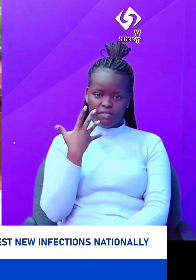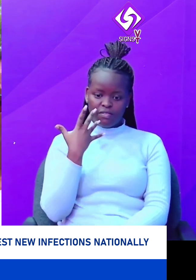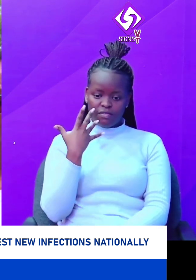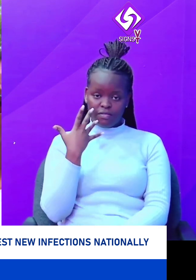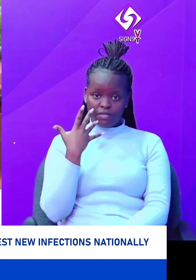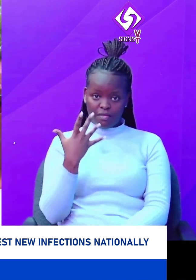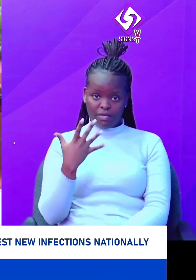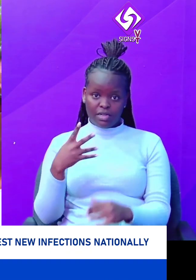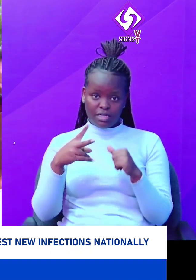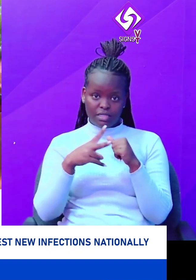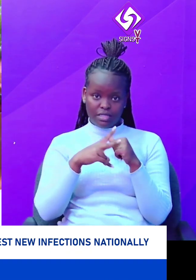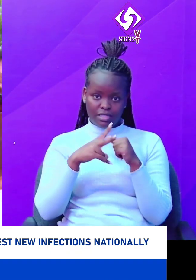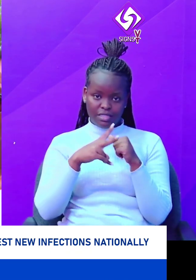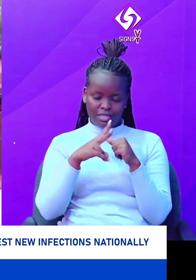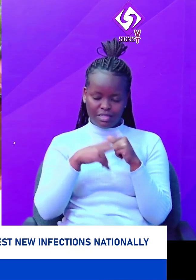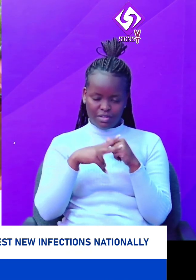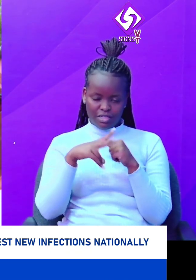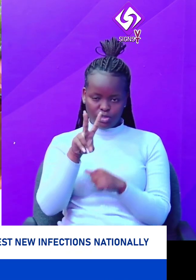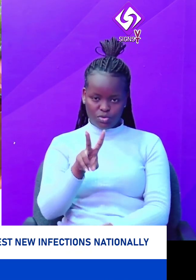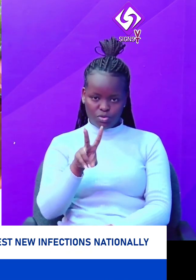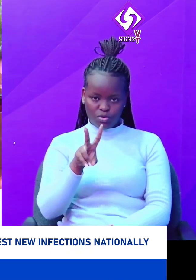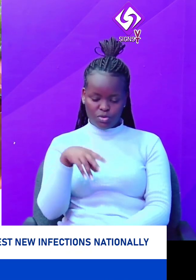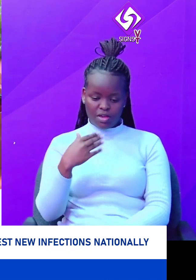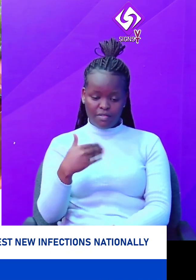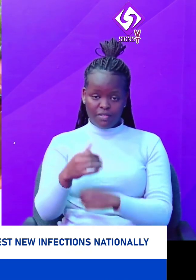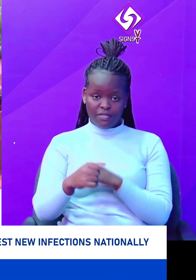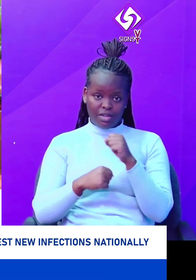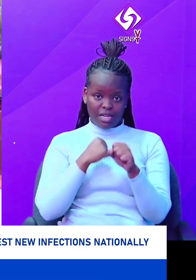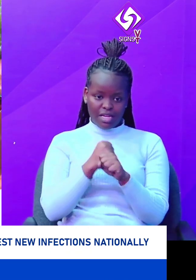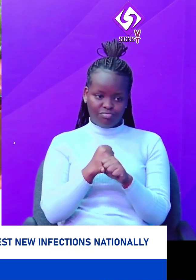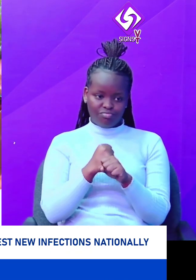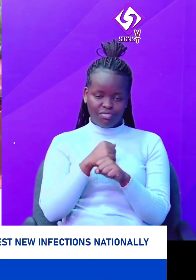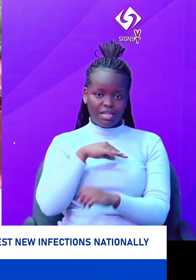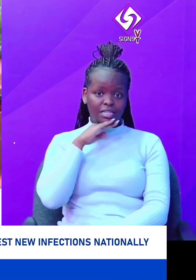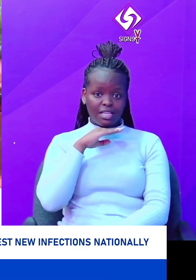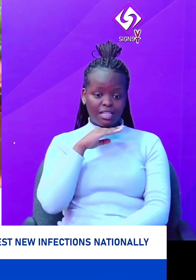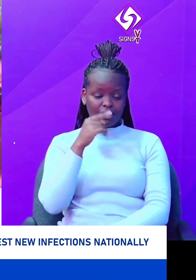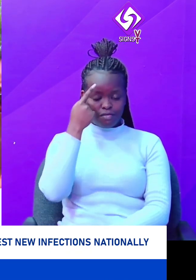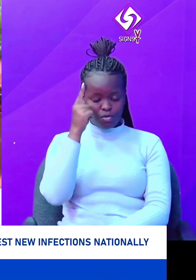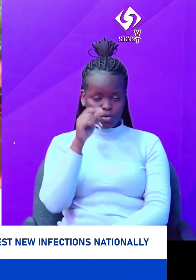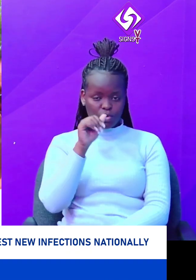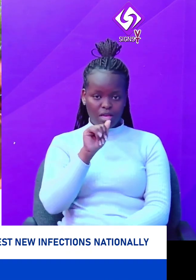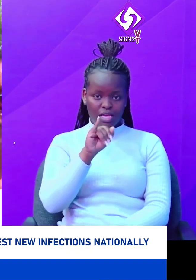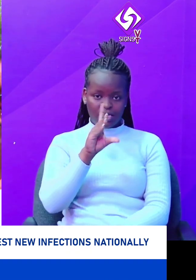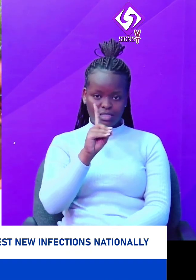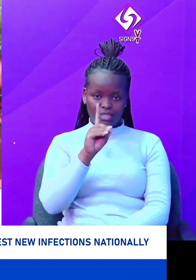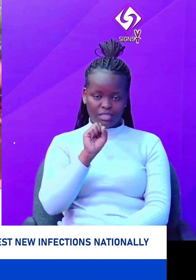1,572, with the annual death of AIDS-related cases